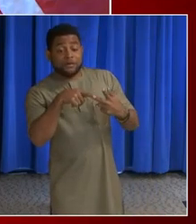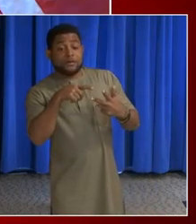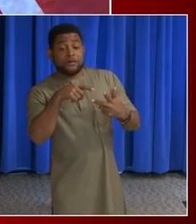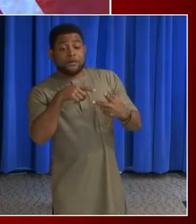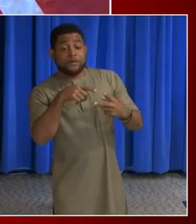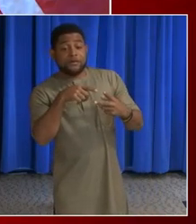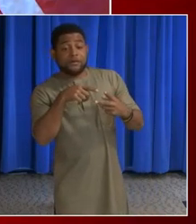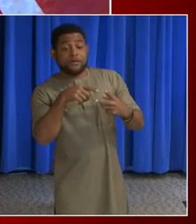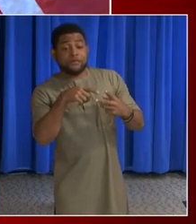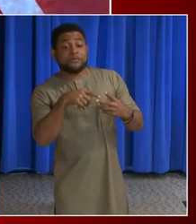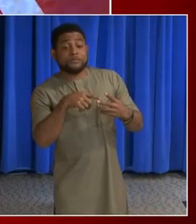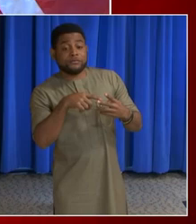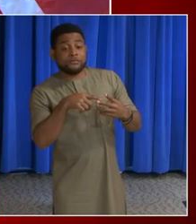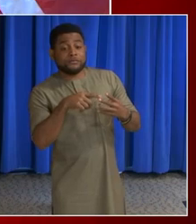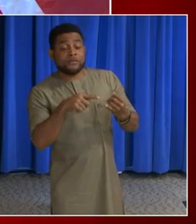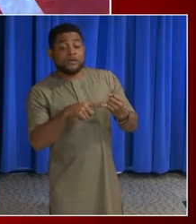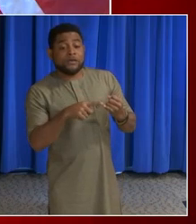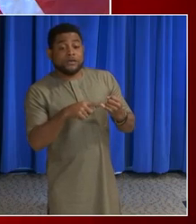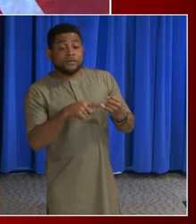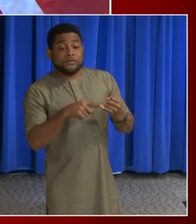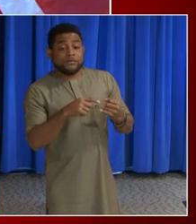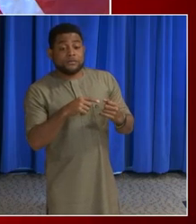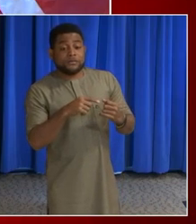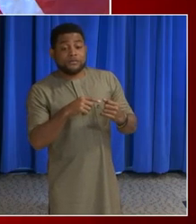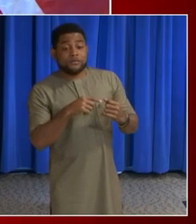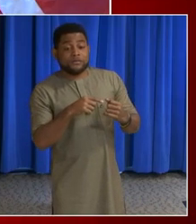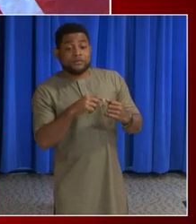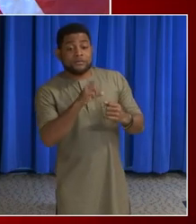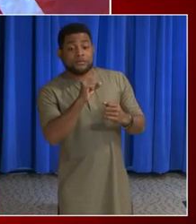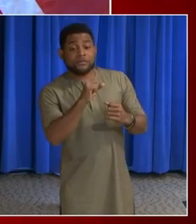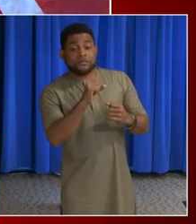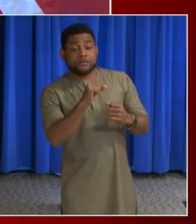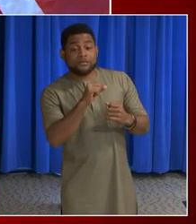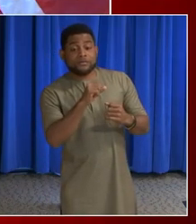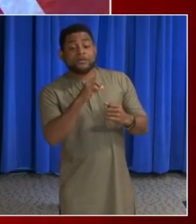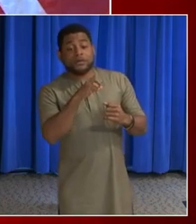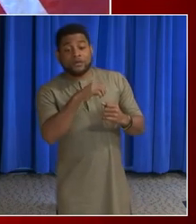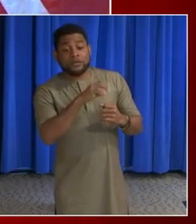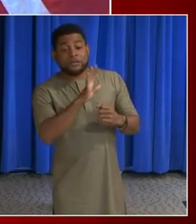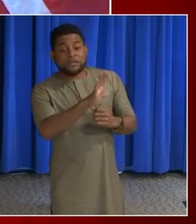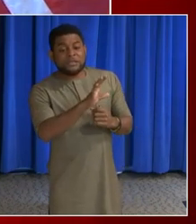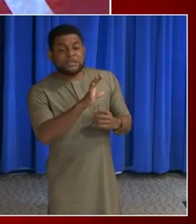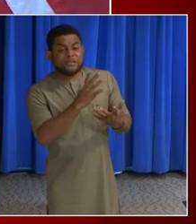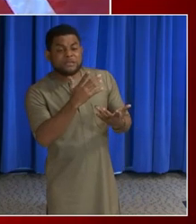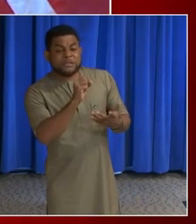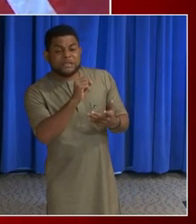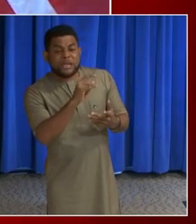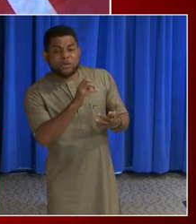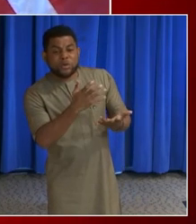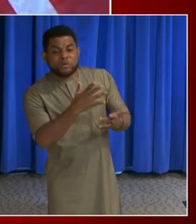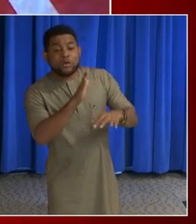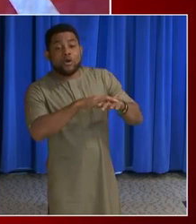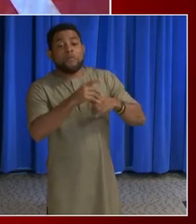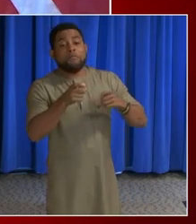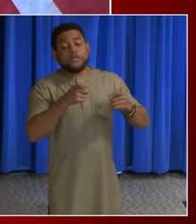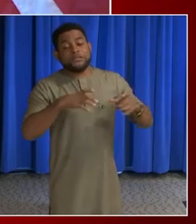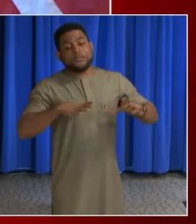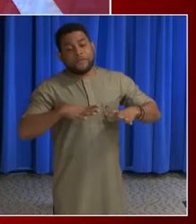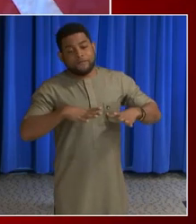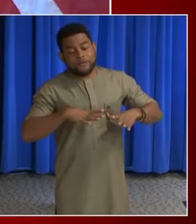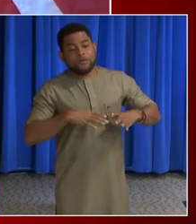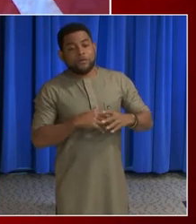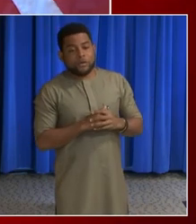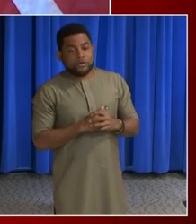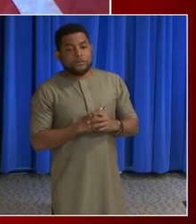Okay, yes. What's Sergeant Camacho's status as of now? He's on administrative leave. Pay vacation. Stephanie.